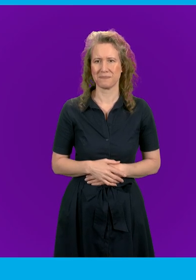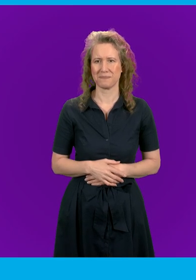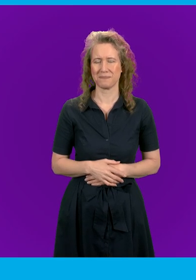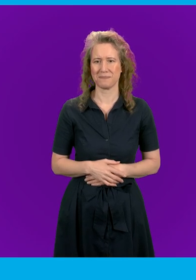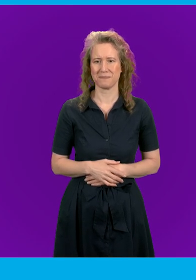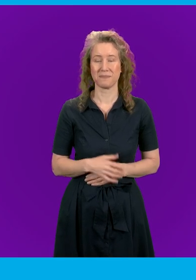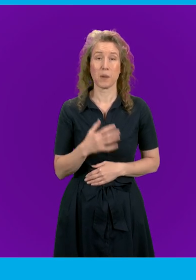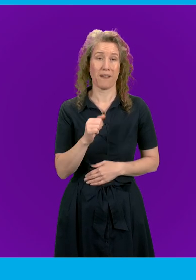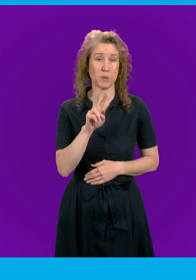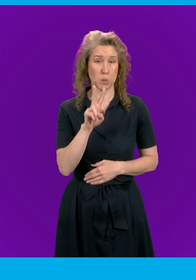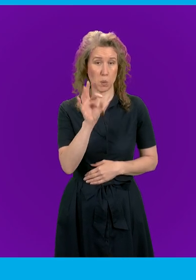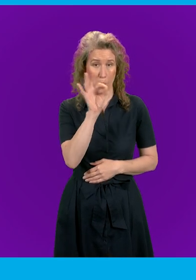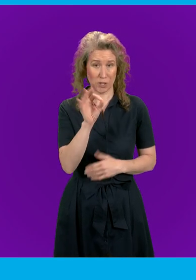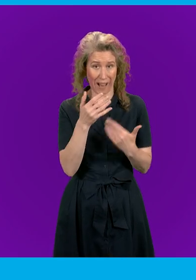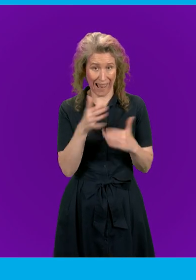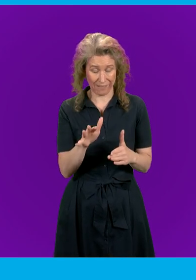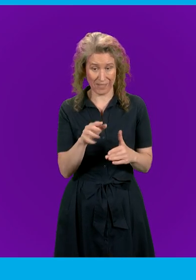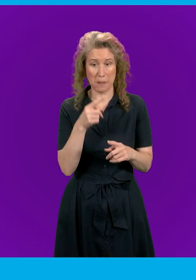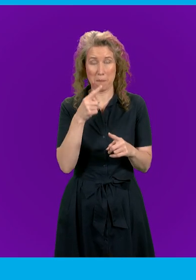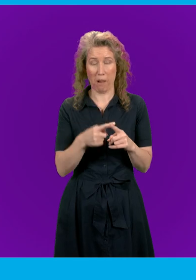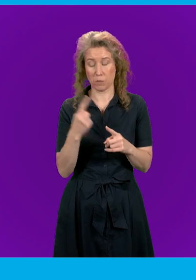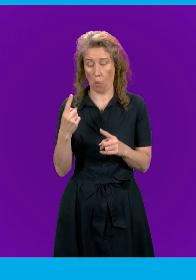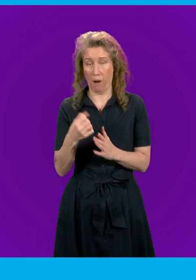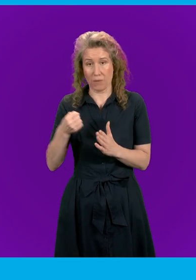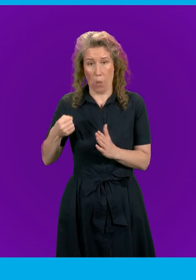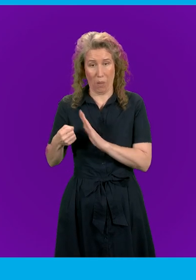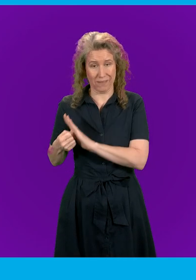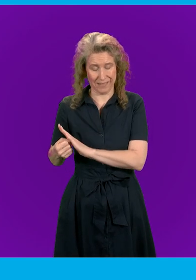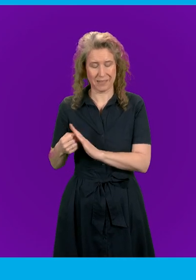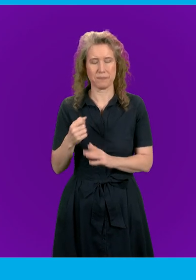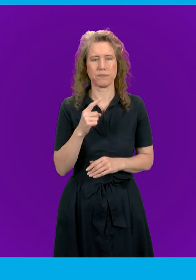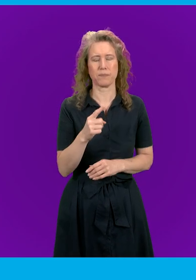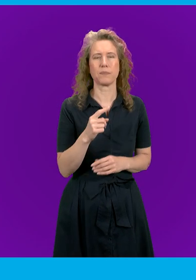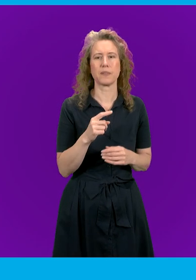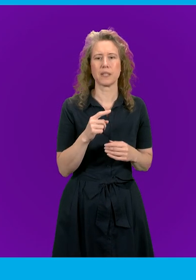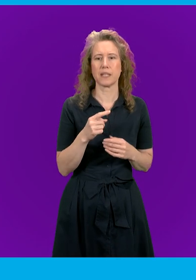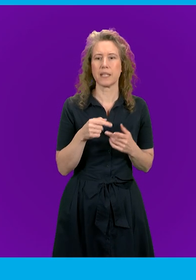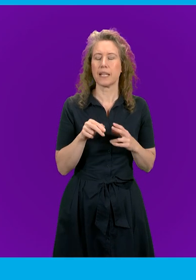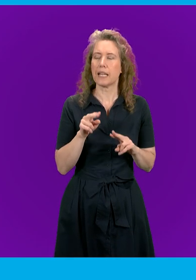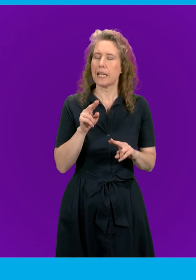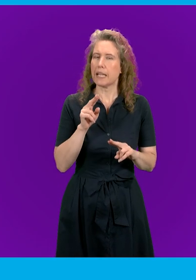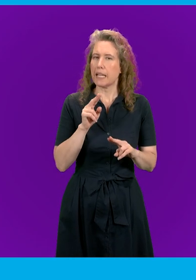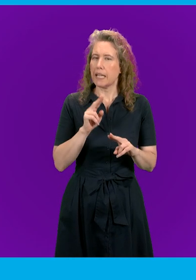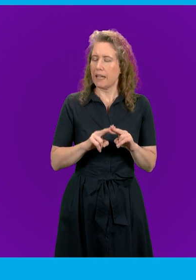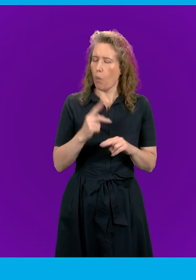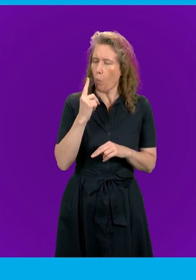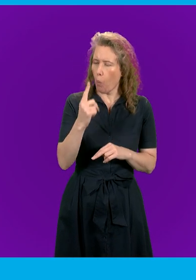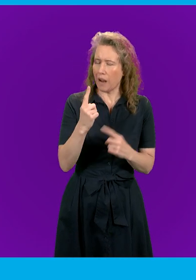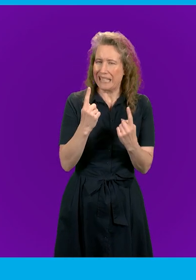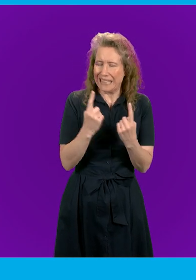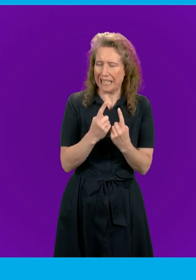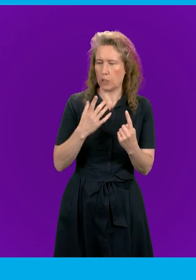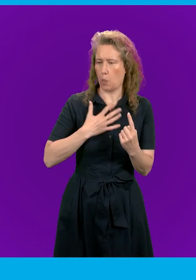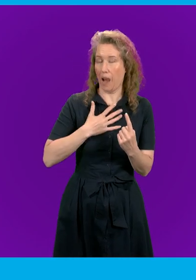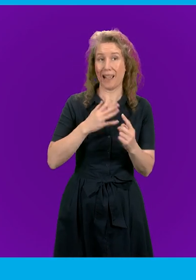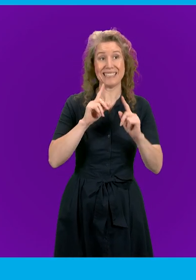Okay, we have two questions left and I've got one to save, so we'll do this one. Well, if there was kind of one thing that you would like educators